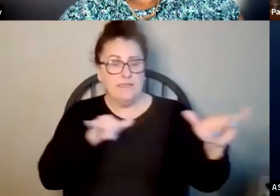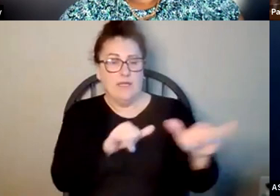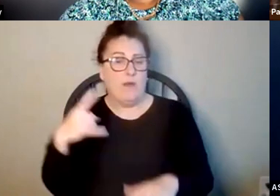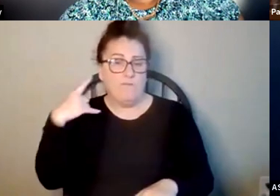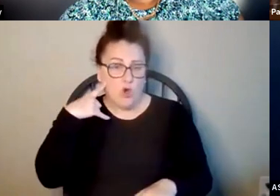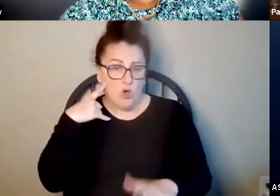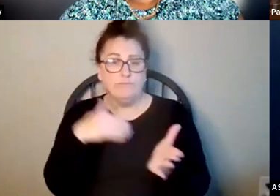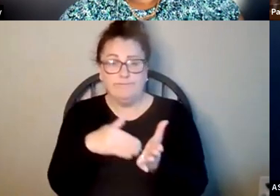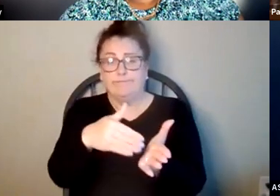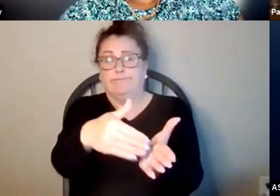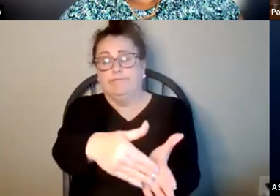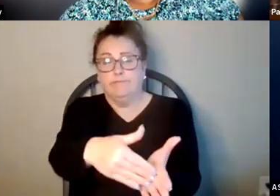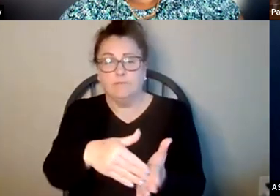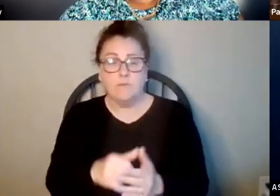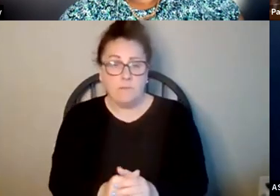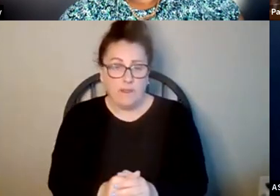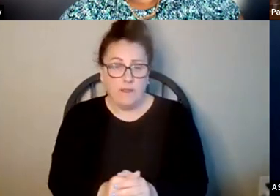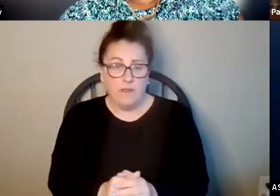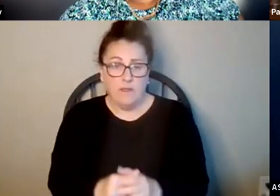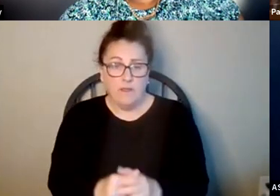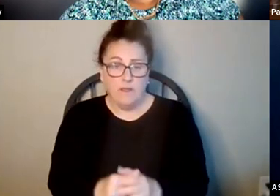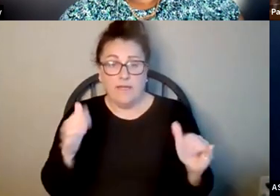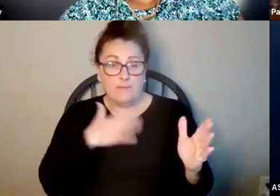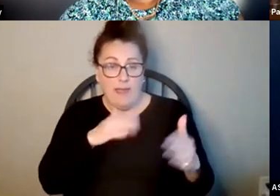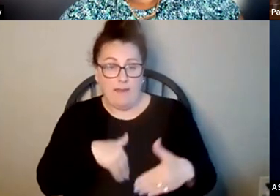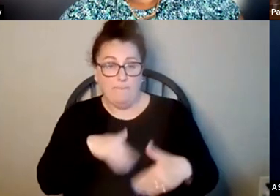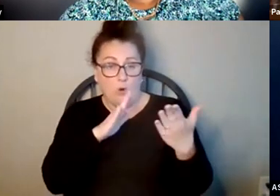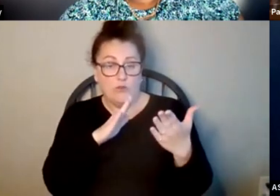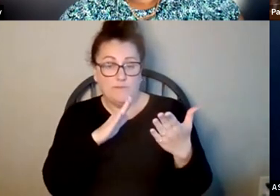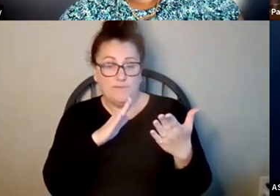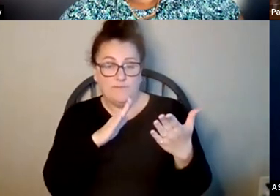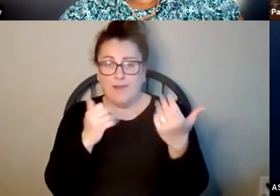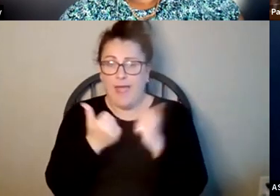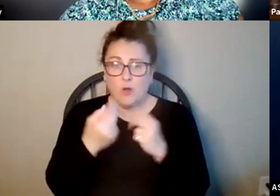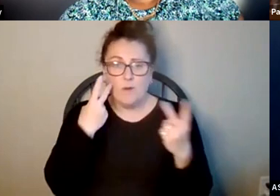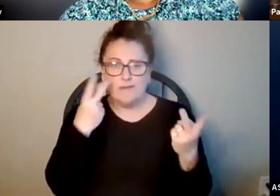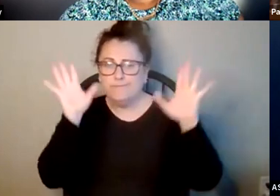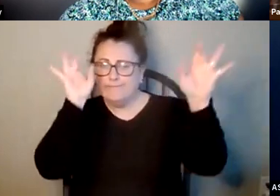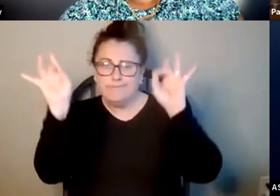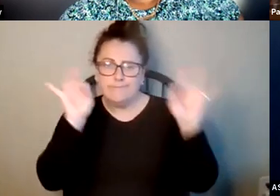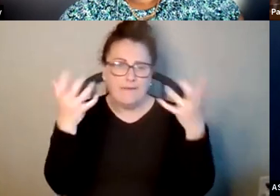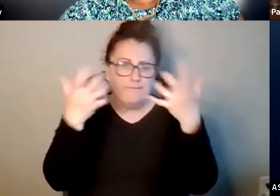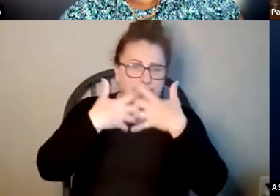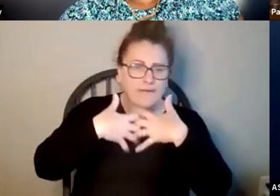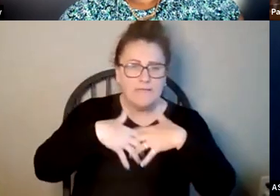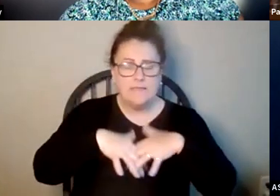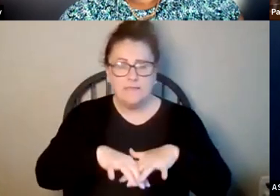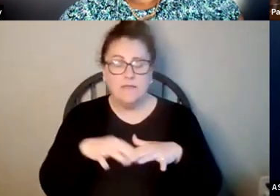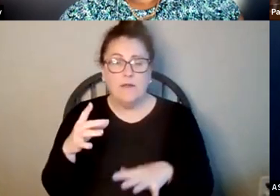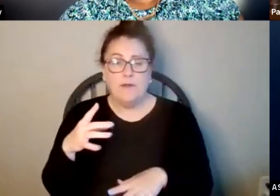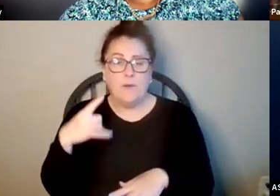have heard in listening sessions. So that's how I'm approaching this, and is how do I see these pieces fitting together? And if we're